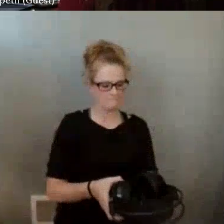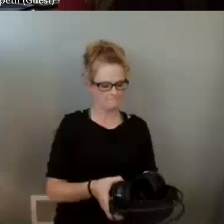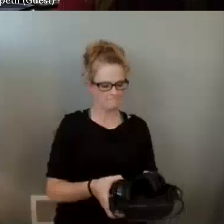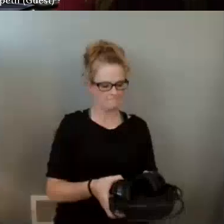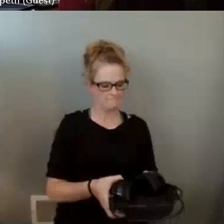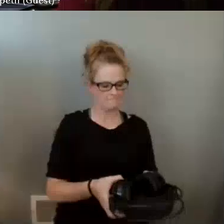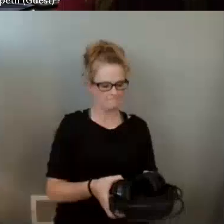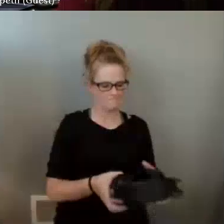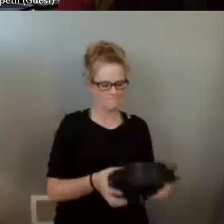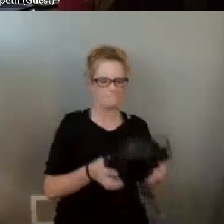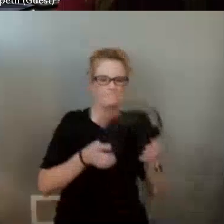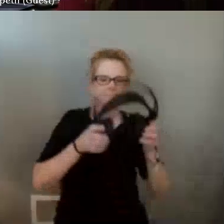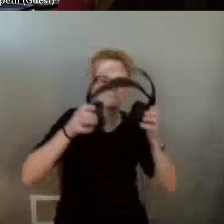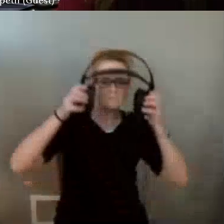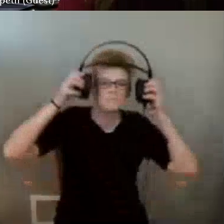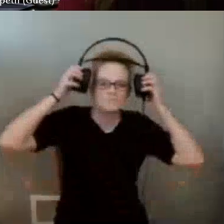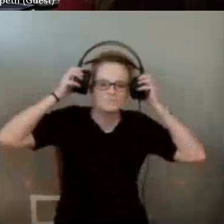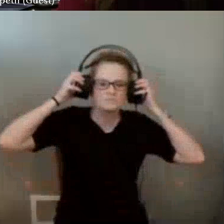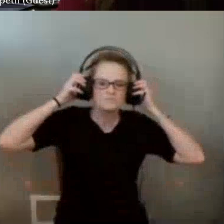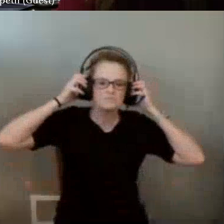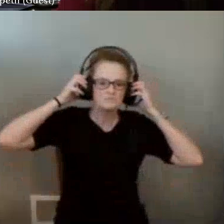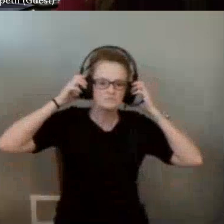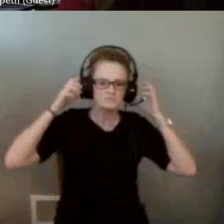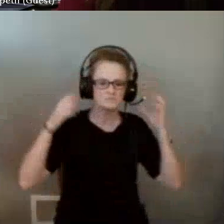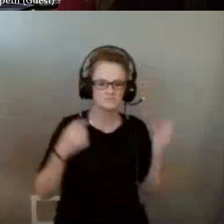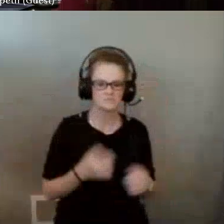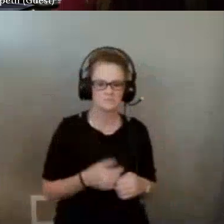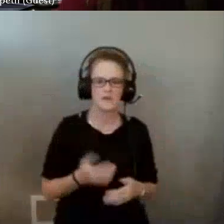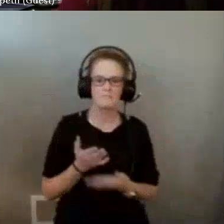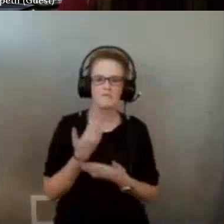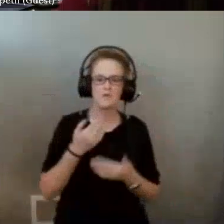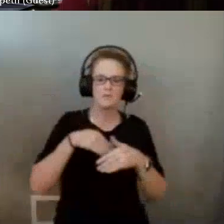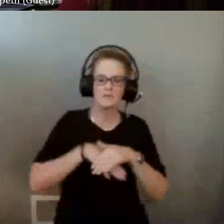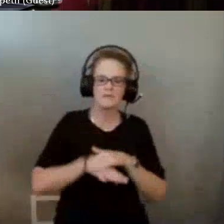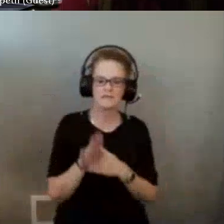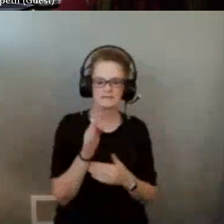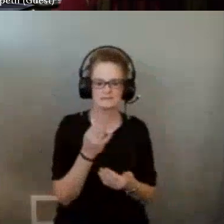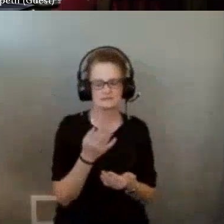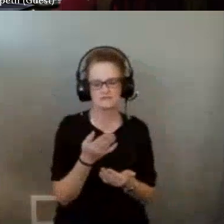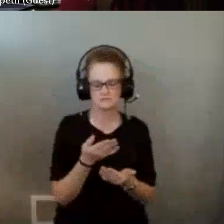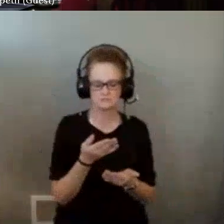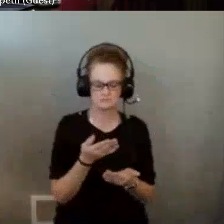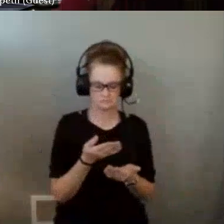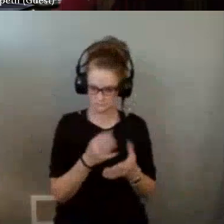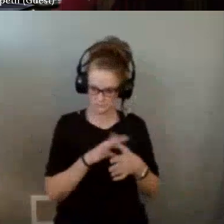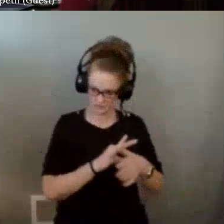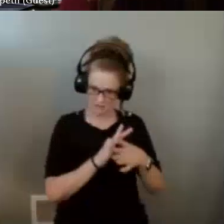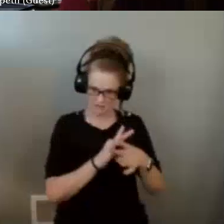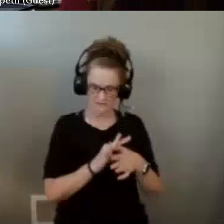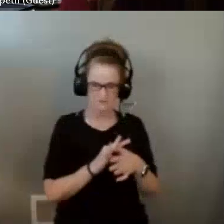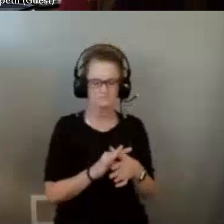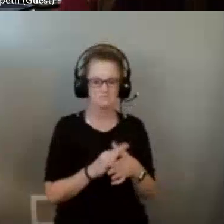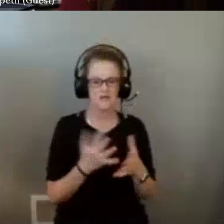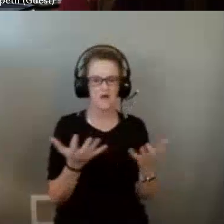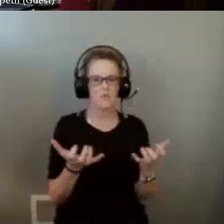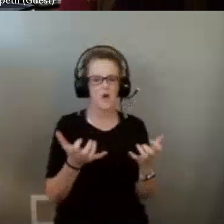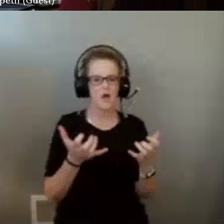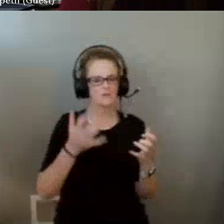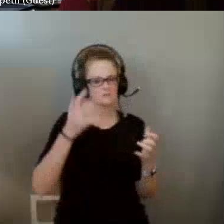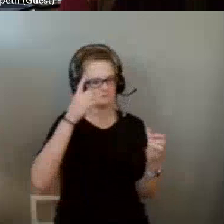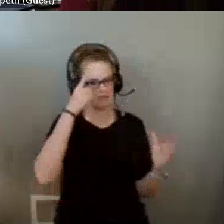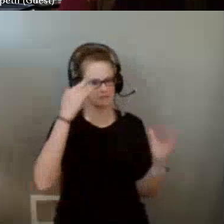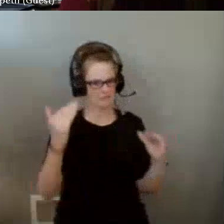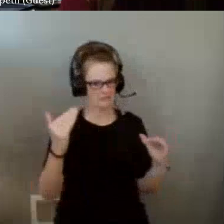Before we dive into the content, I'd like to set some expectations. This webinar is designed to be interactive and engaging.